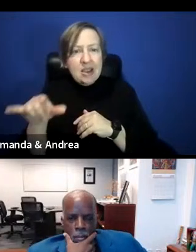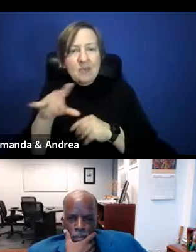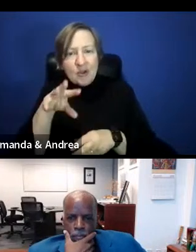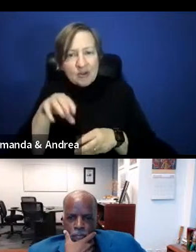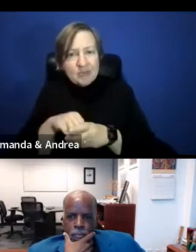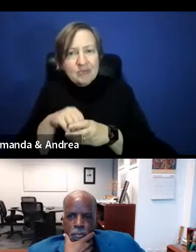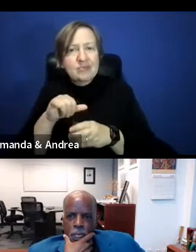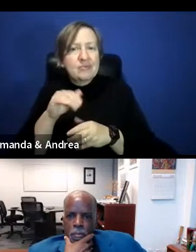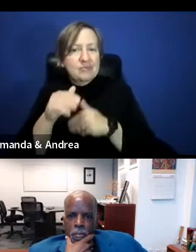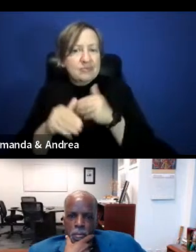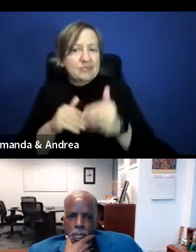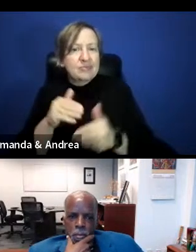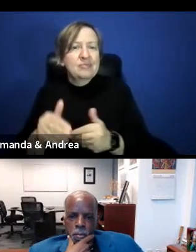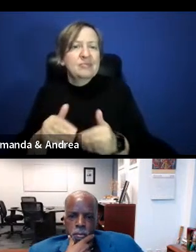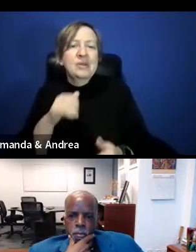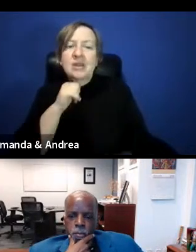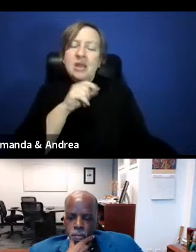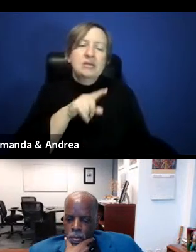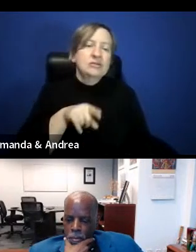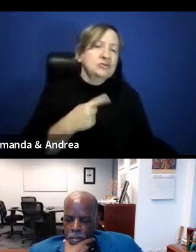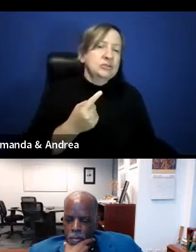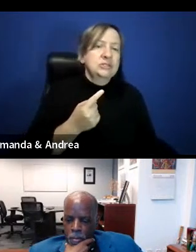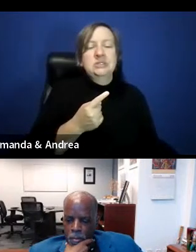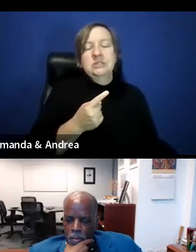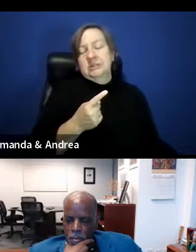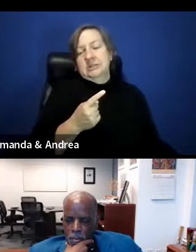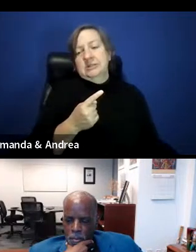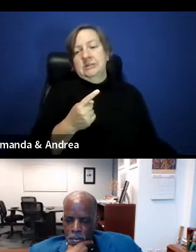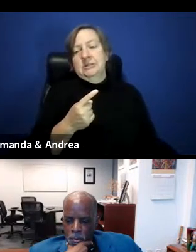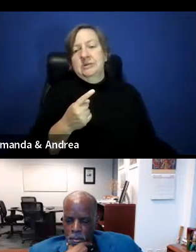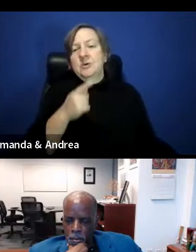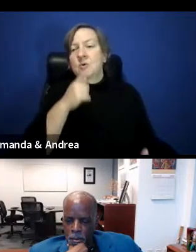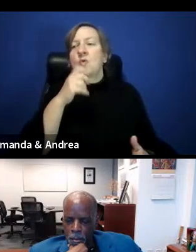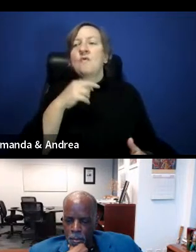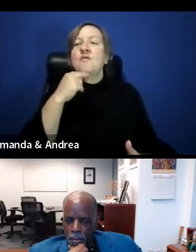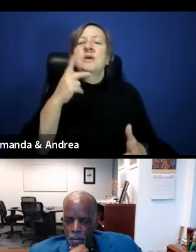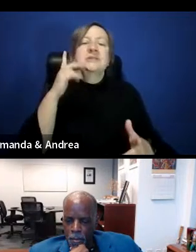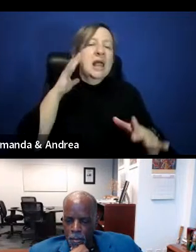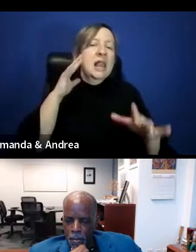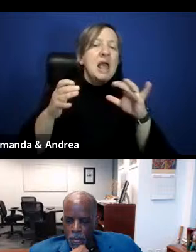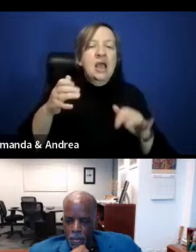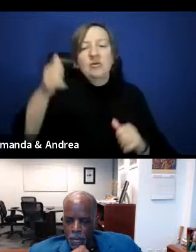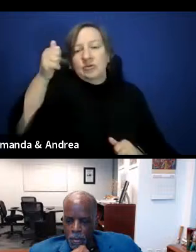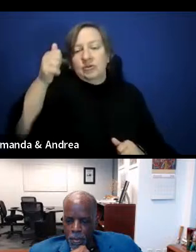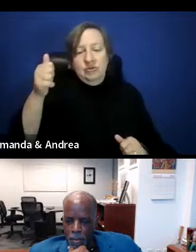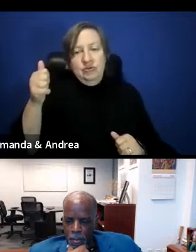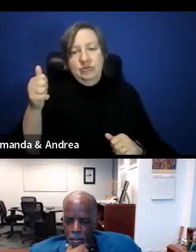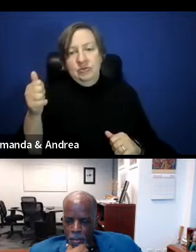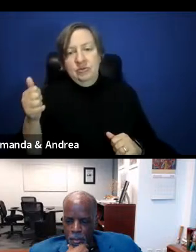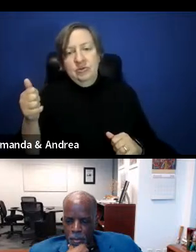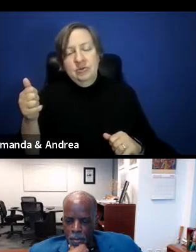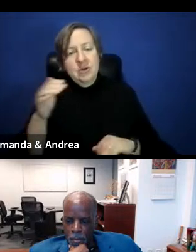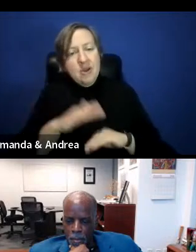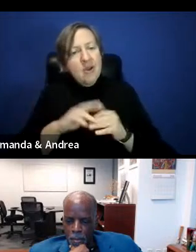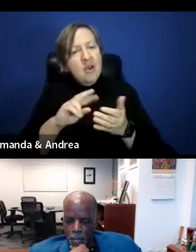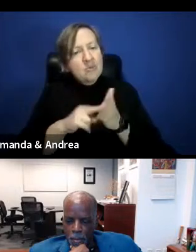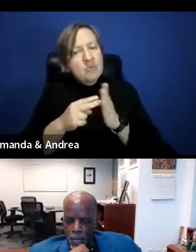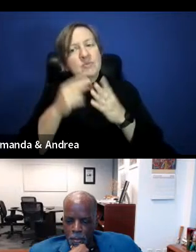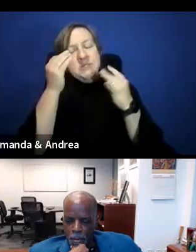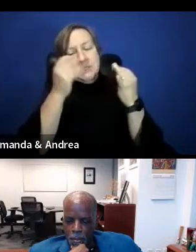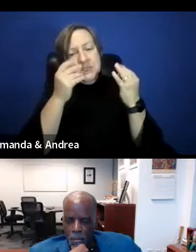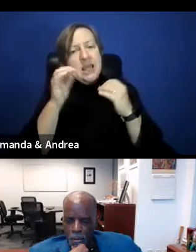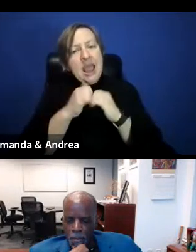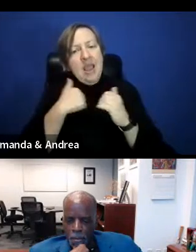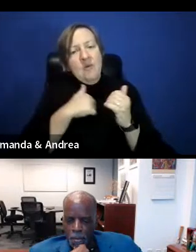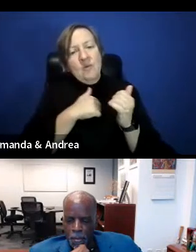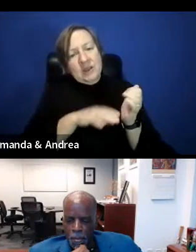that process, and not just taking the loudest voice. I think really being intentional about how we,